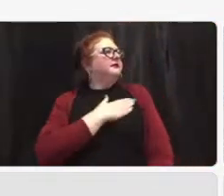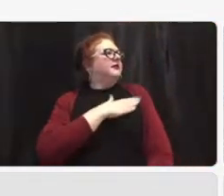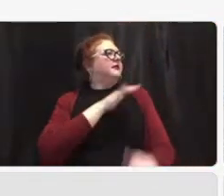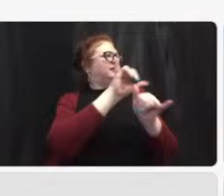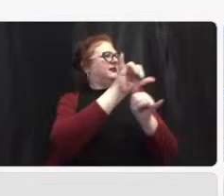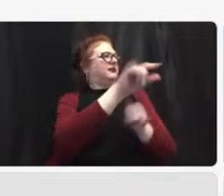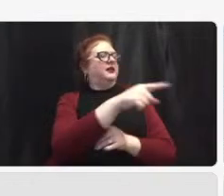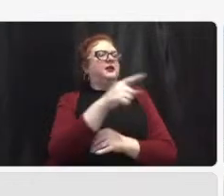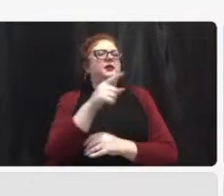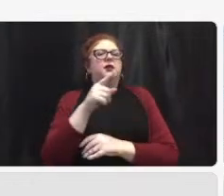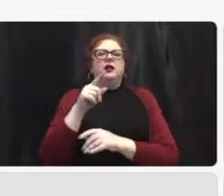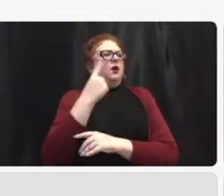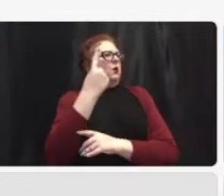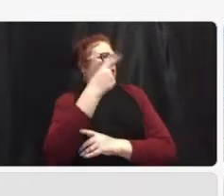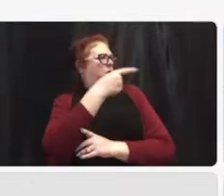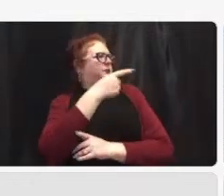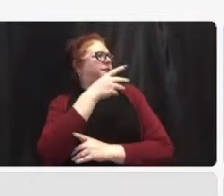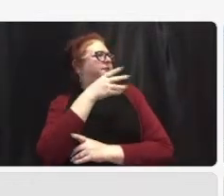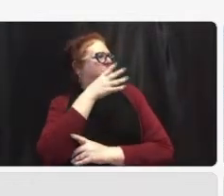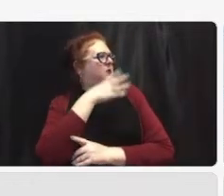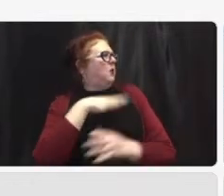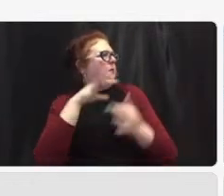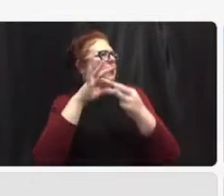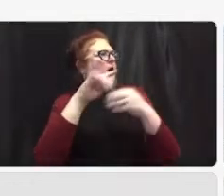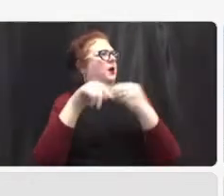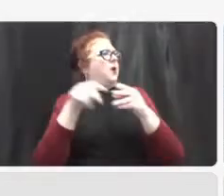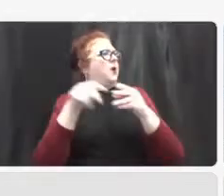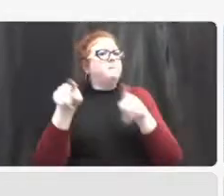were parties going on and,